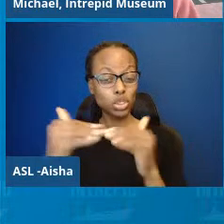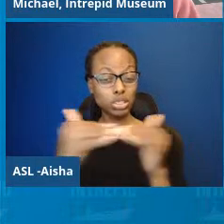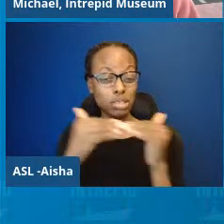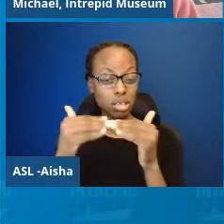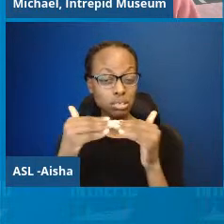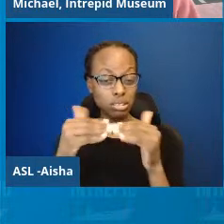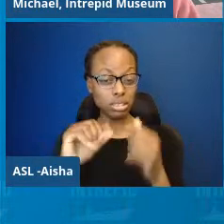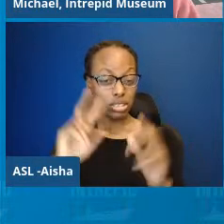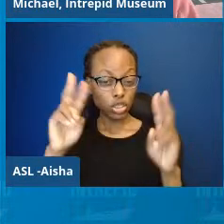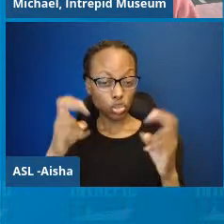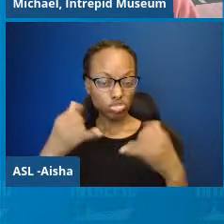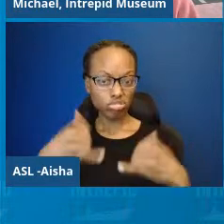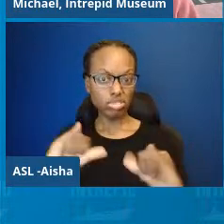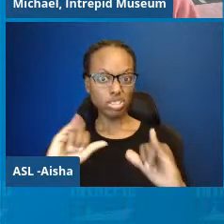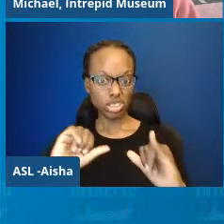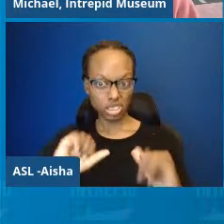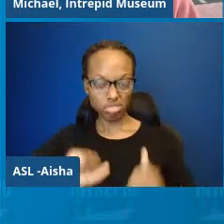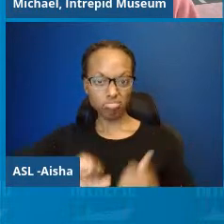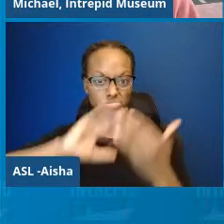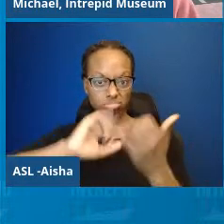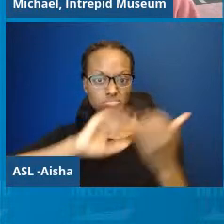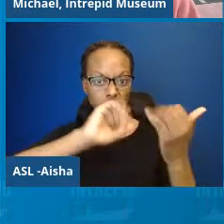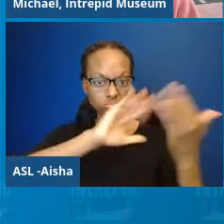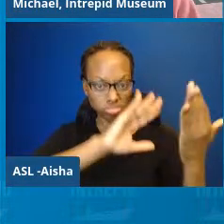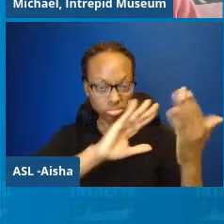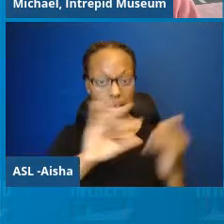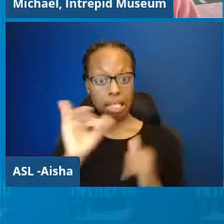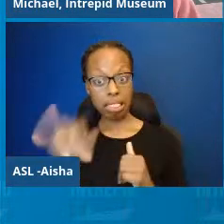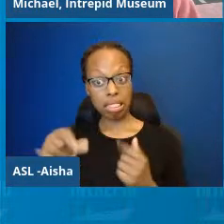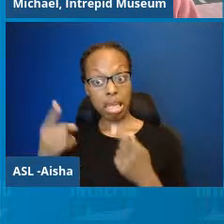at this time. And the Gun Tub 10 story is just